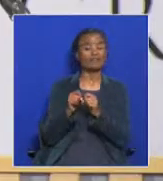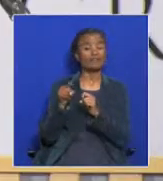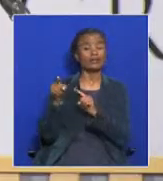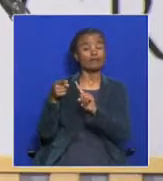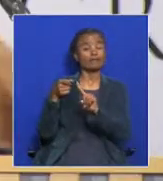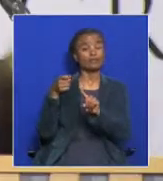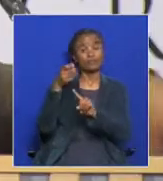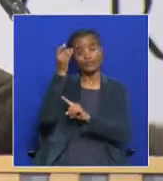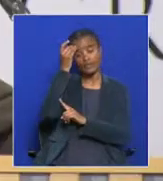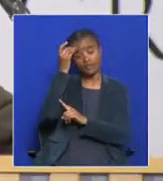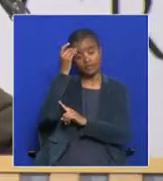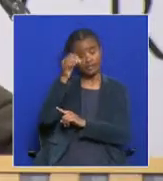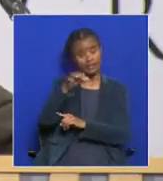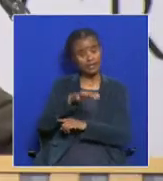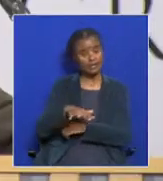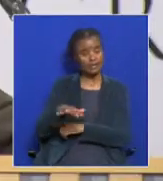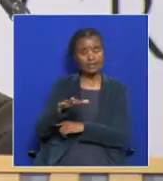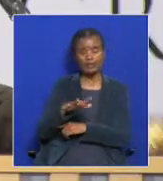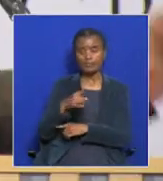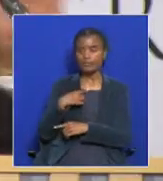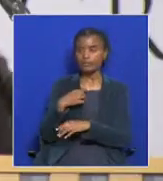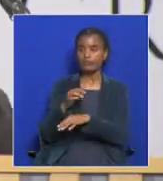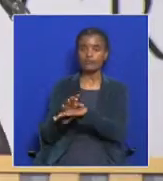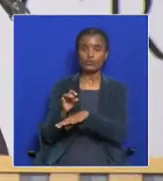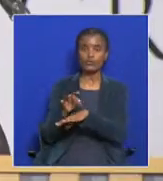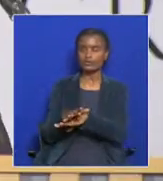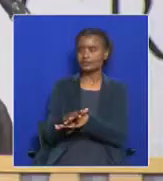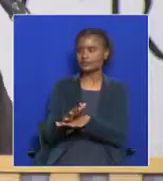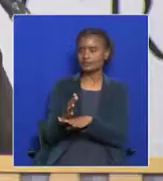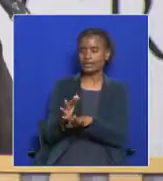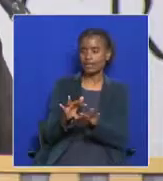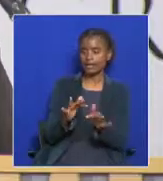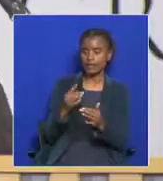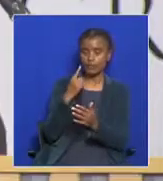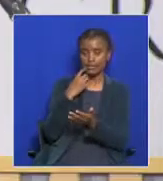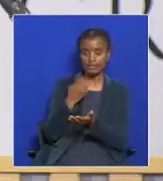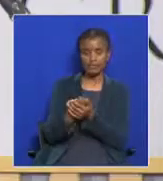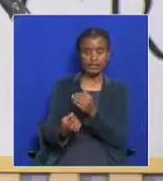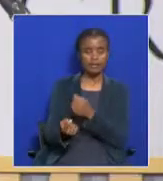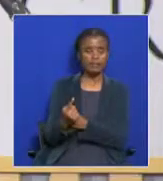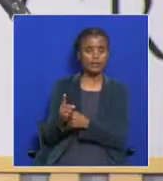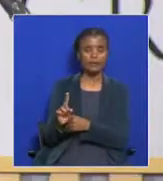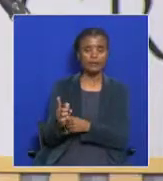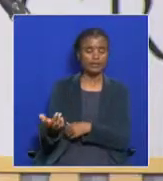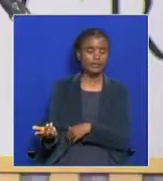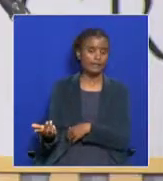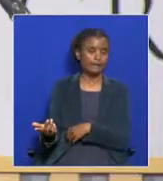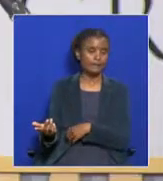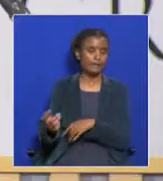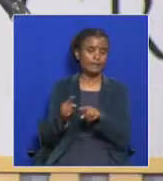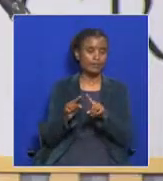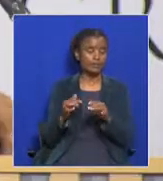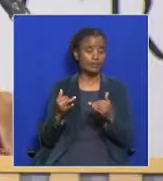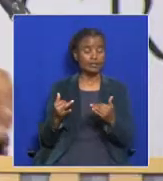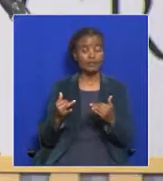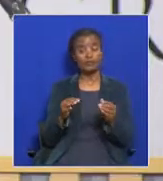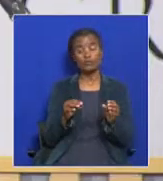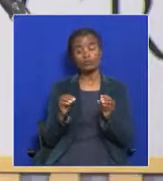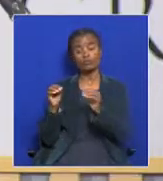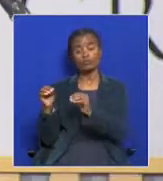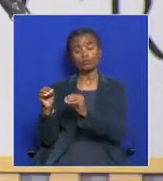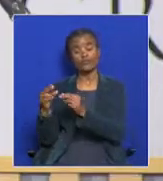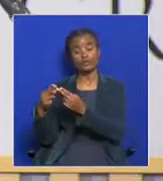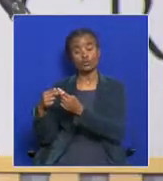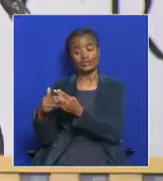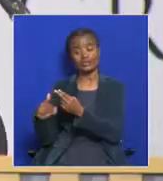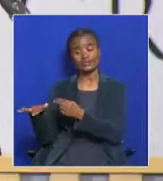can exert on what happens to these exhibits, seeing as it's now at a unit, a Port Shepstone unit that's controlled by another lieutenant